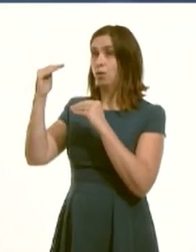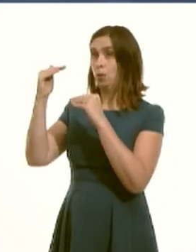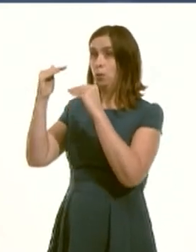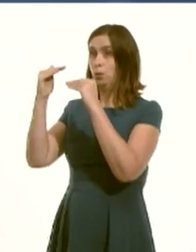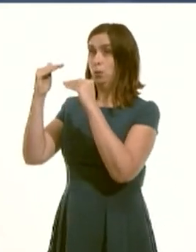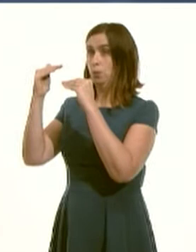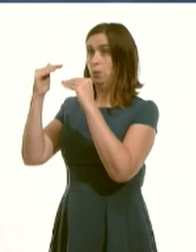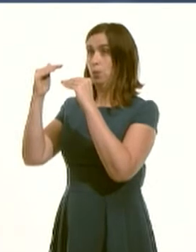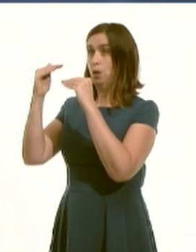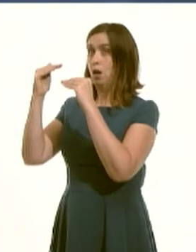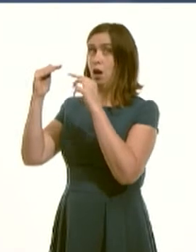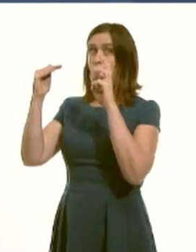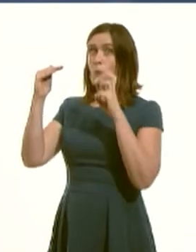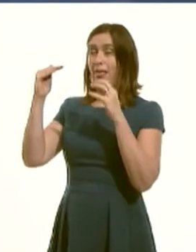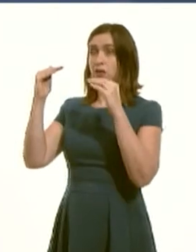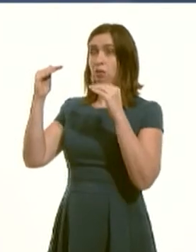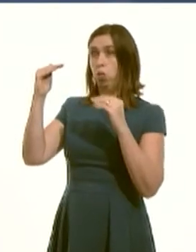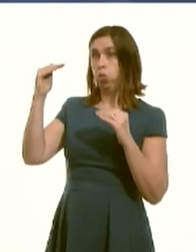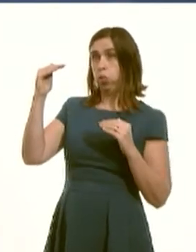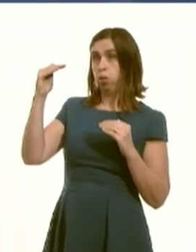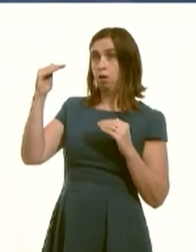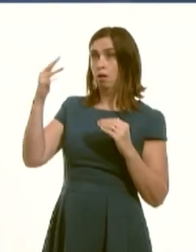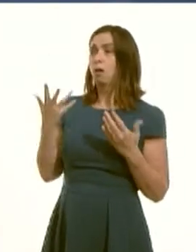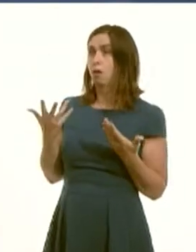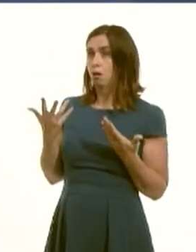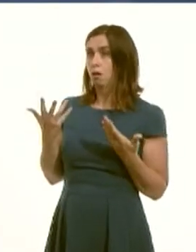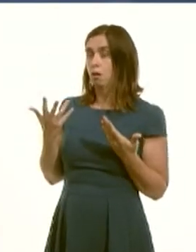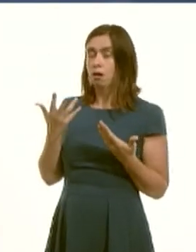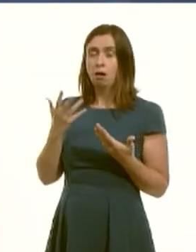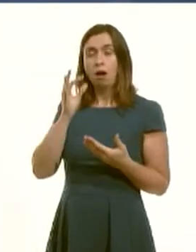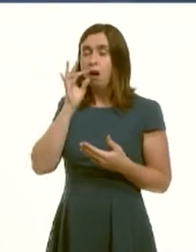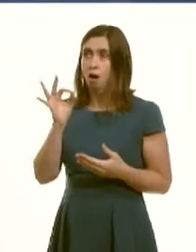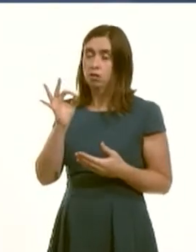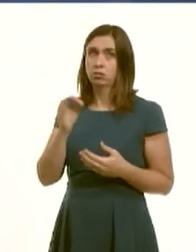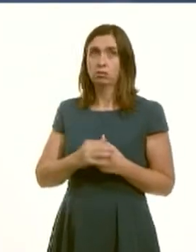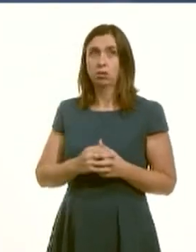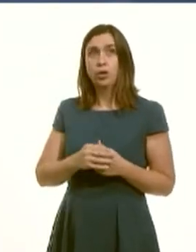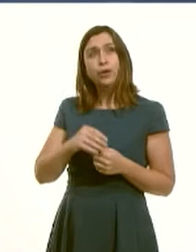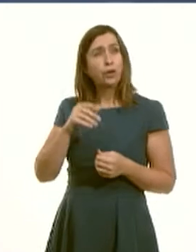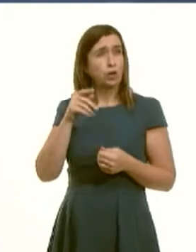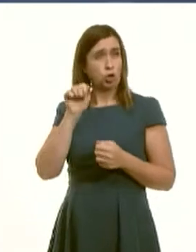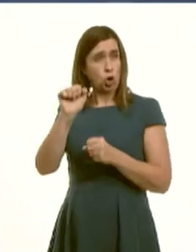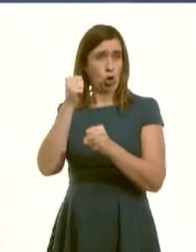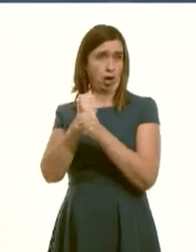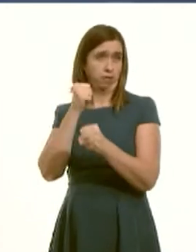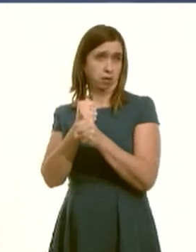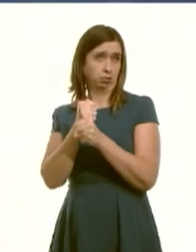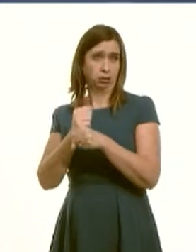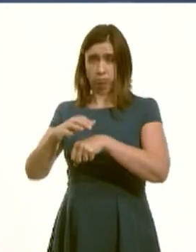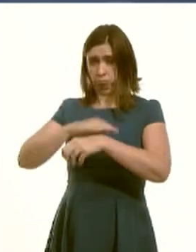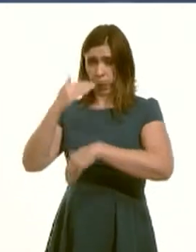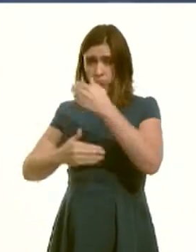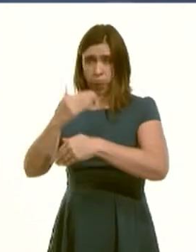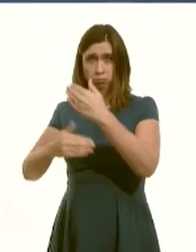Scotland, but children in Wales are falling behind. First Minister, when do you believe the actions taken by your government will enable